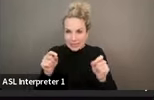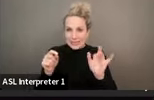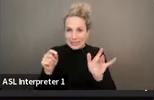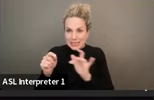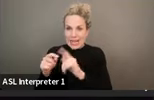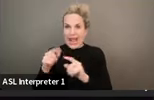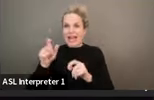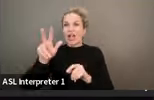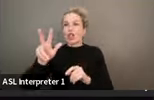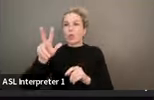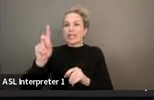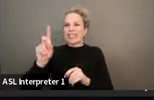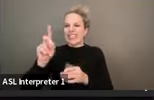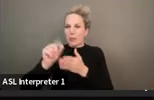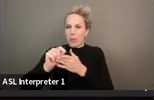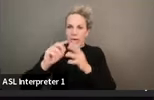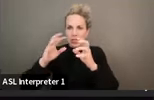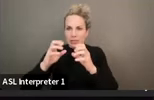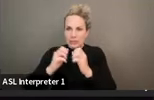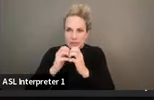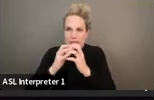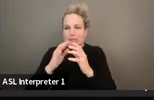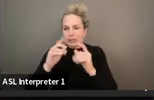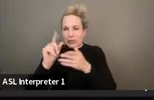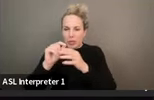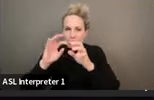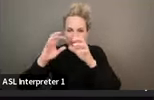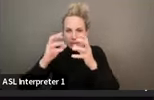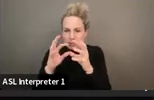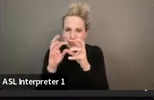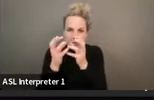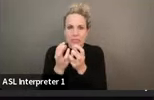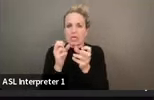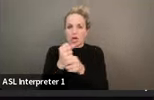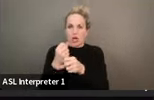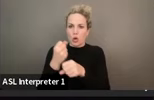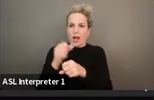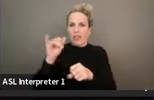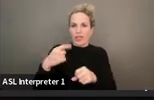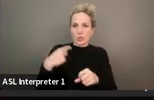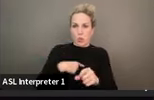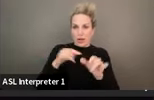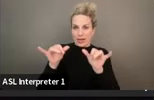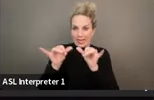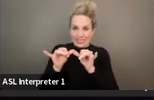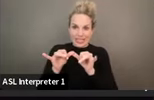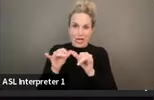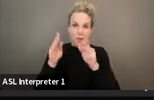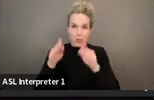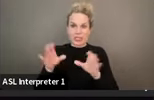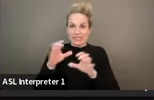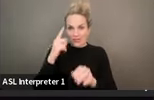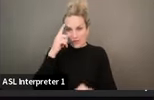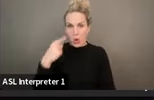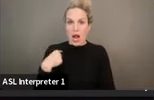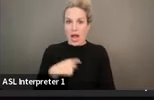3D print the joysticks. We had to assemble and wire all this and clean it up. That's what our engineering person, maker person did for us